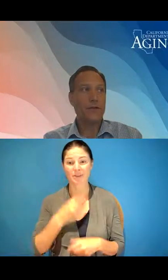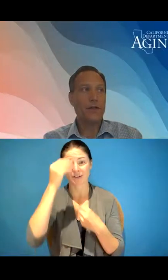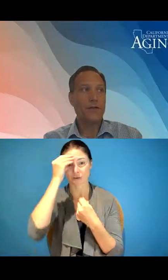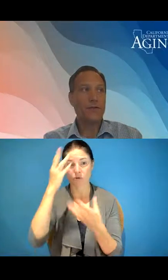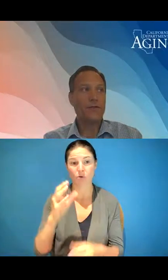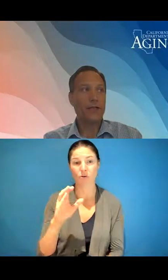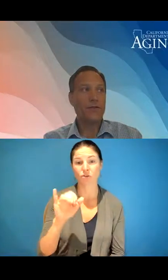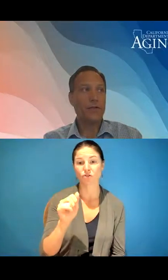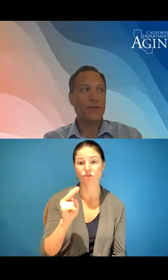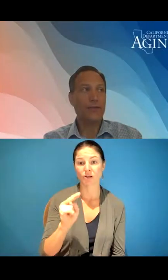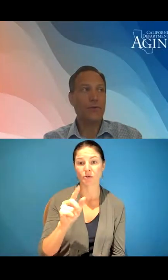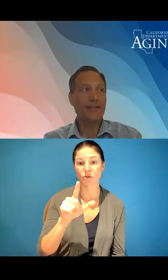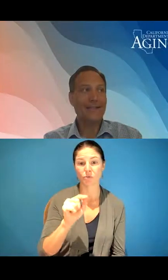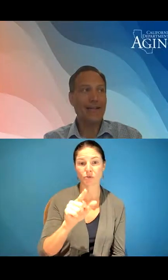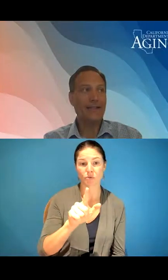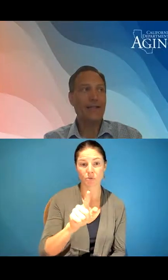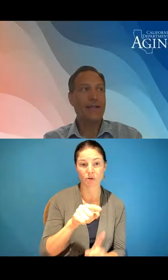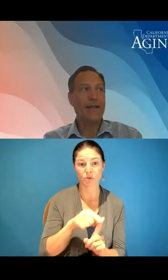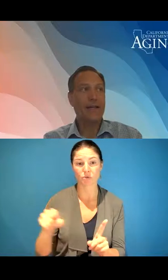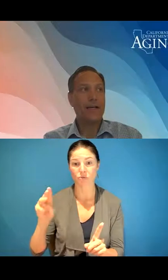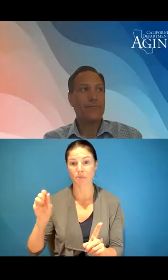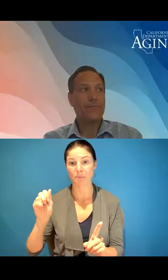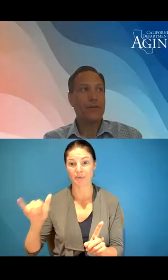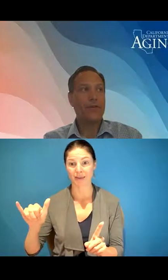January 2021 to May 2021 to date,